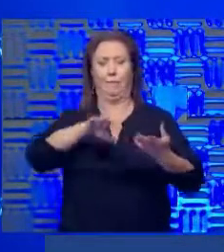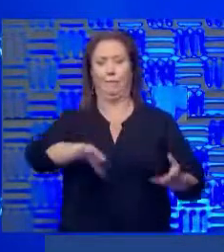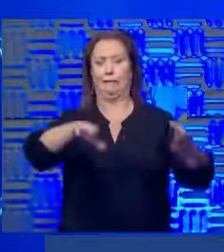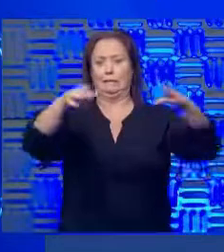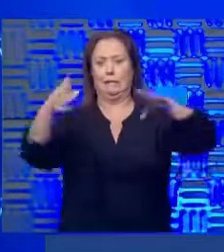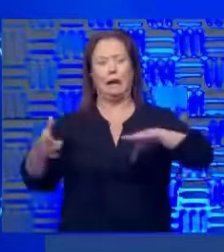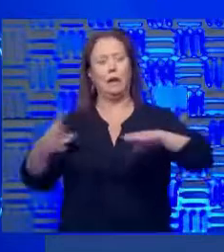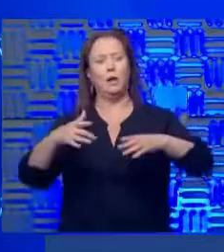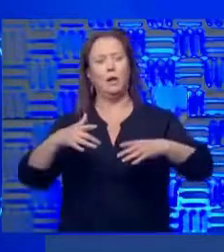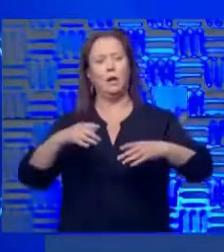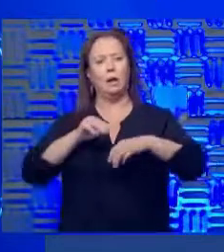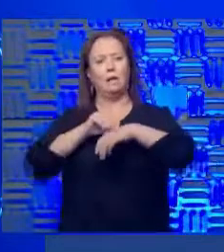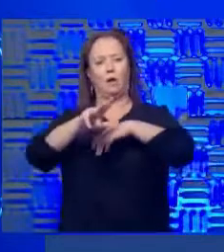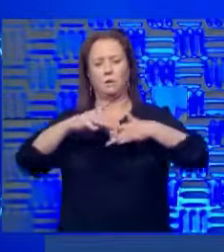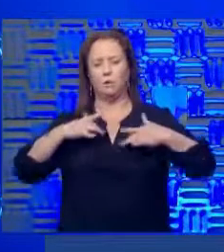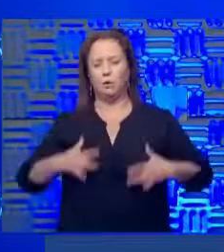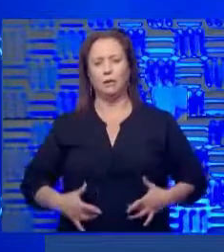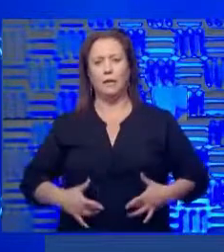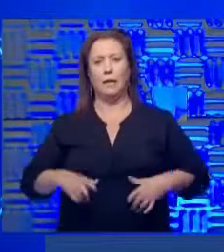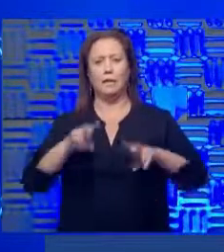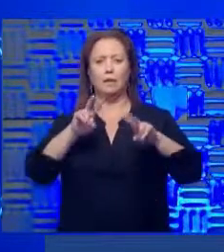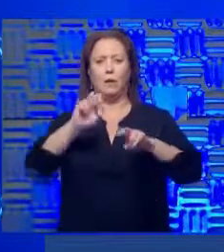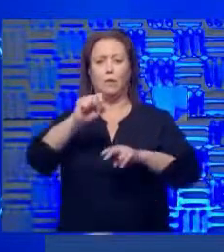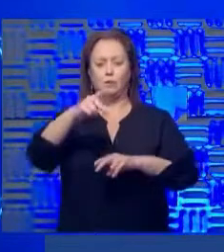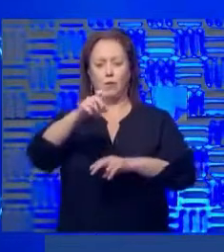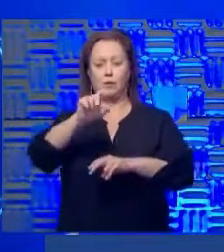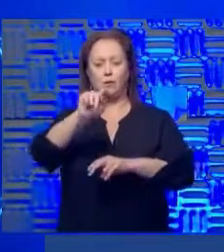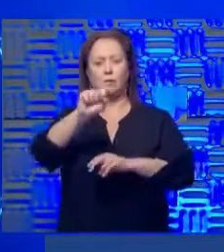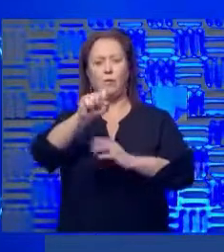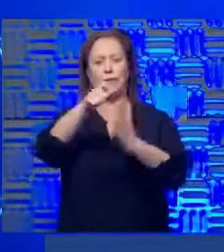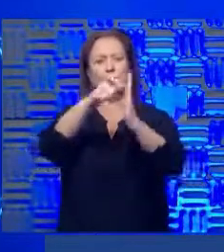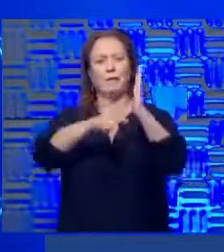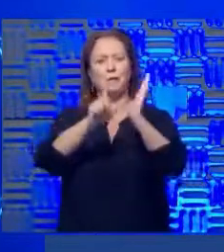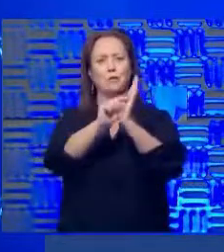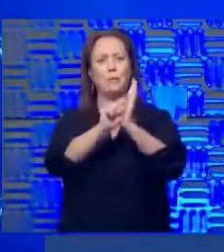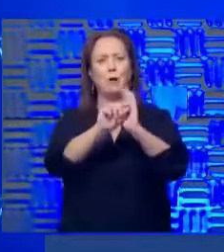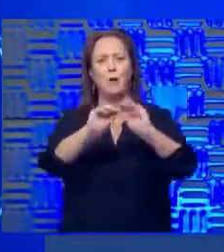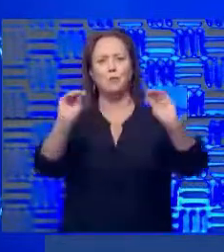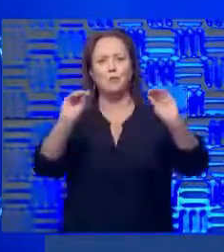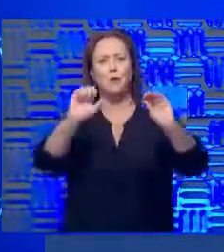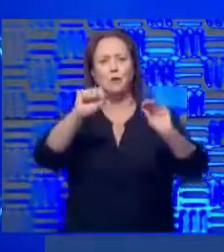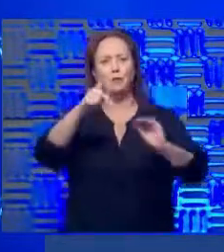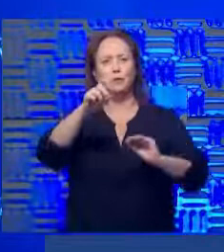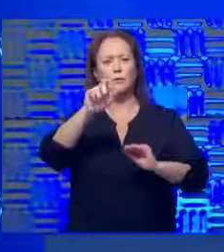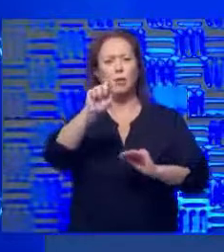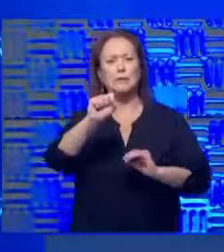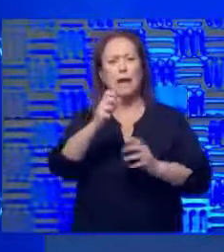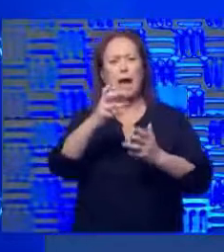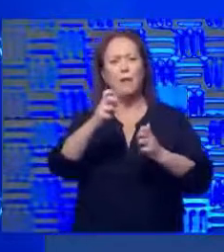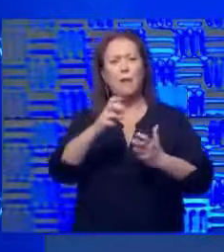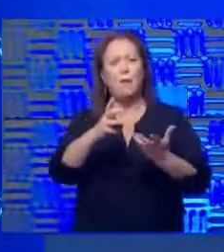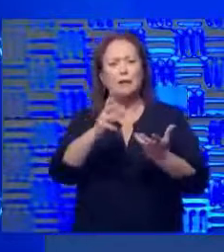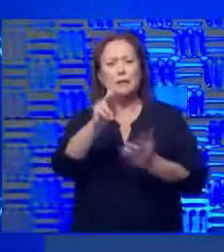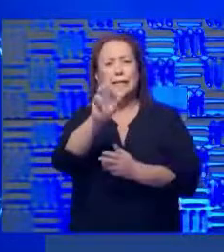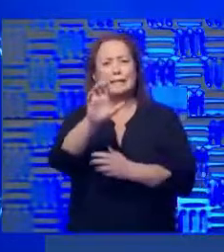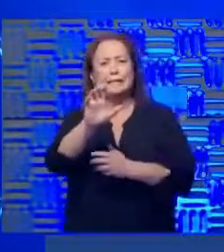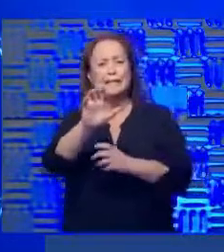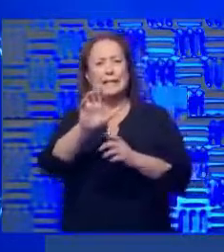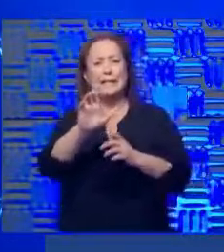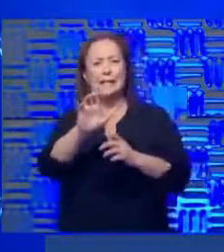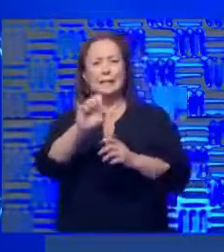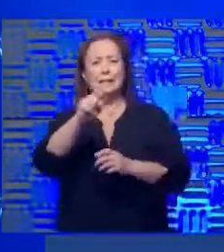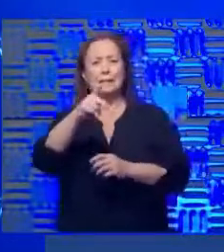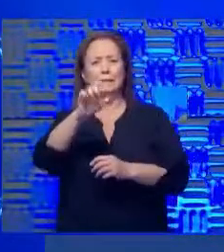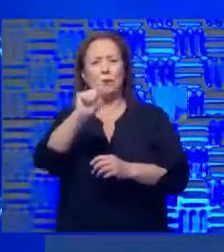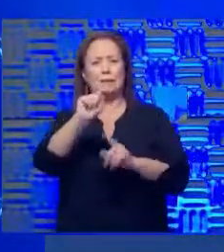makes you depressed. So then I try and turn to the sports section, and there's no sports. I mean, come on, I gotta watch some Chiefs and some rest. Yeah. And then, fine, thank goodness for